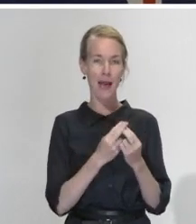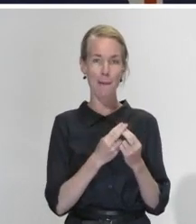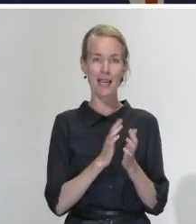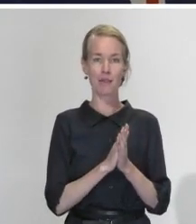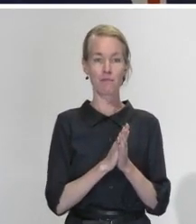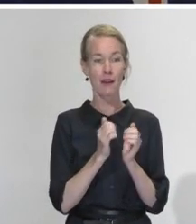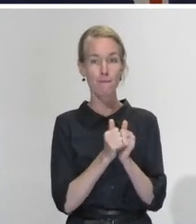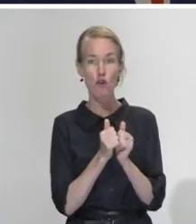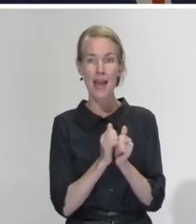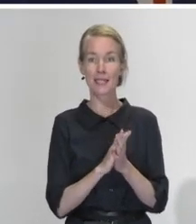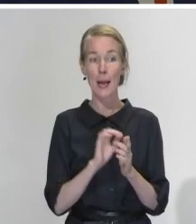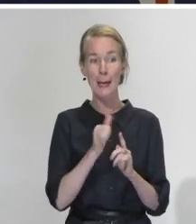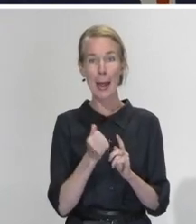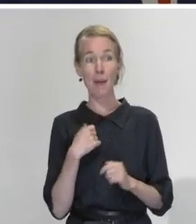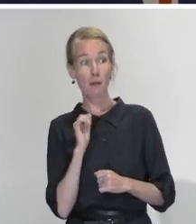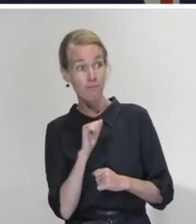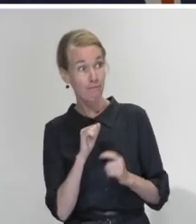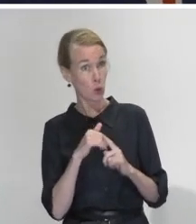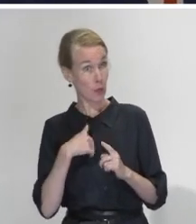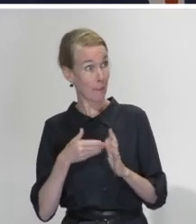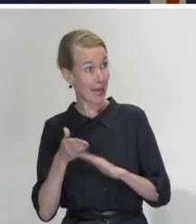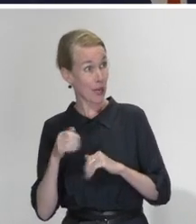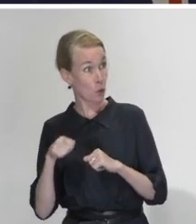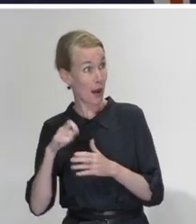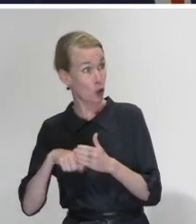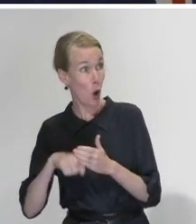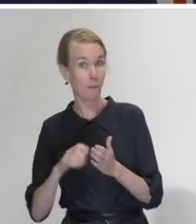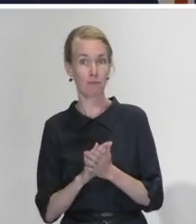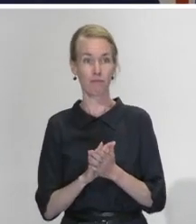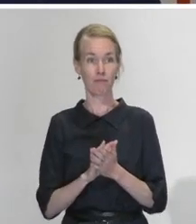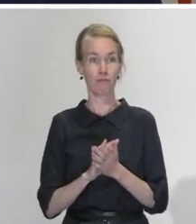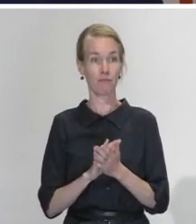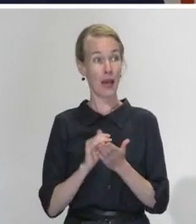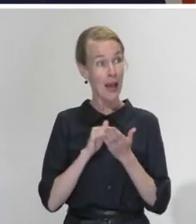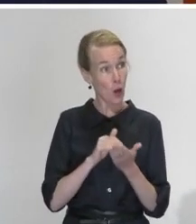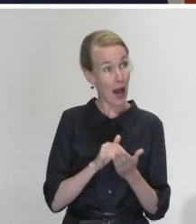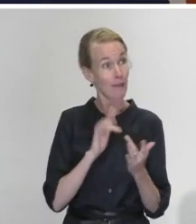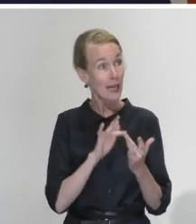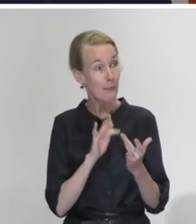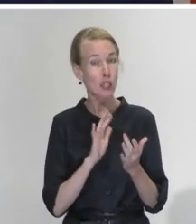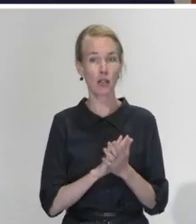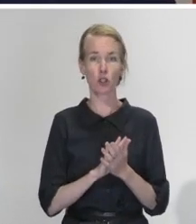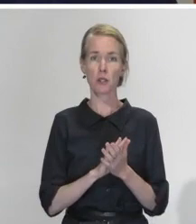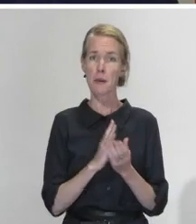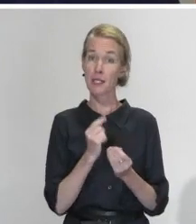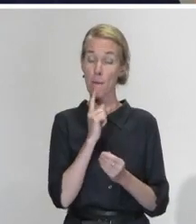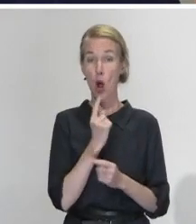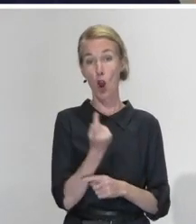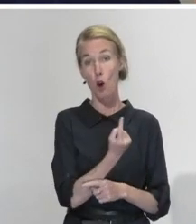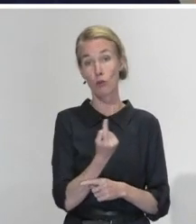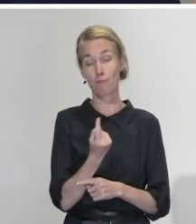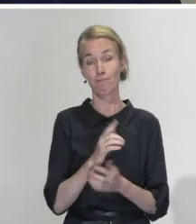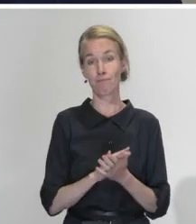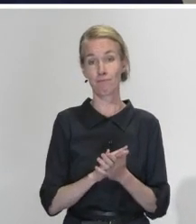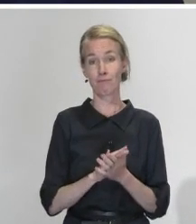but some won't. Some older New Zealanders may not have access to the internet, may not be aware of the help that's available to them at this